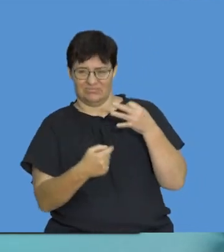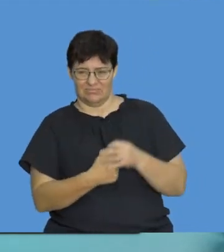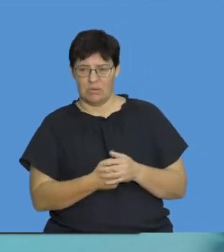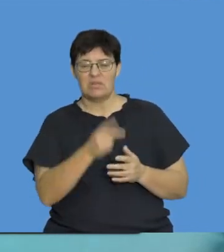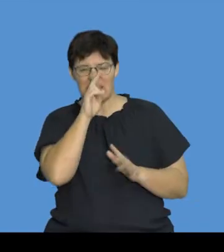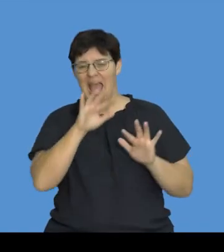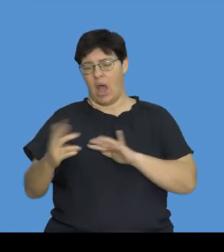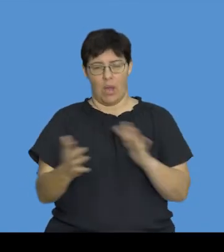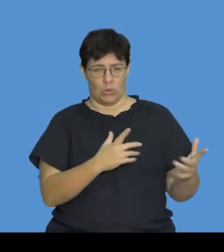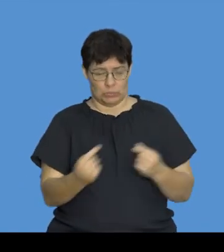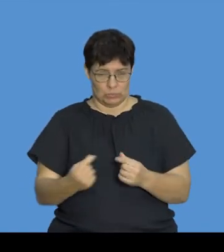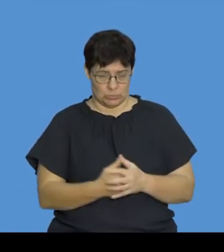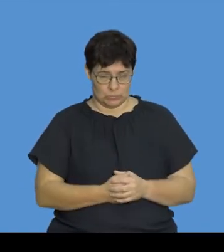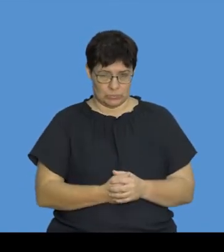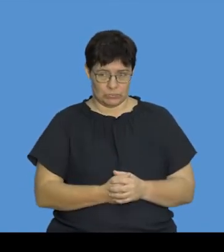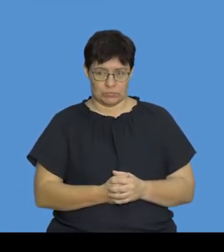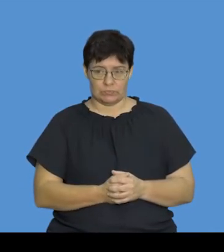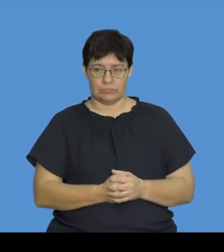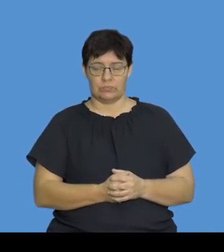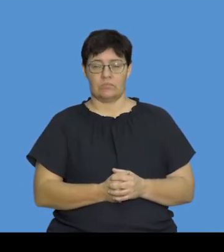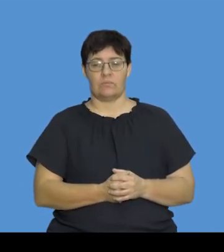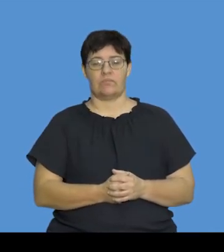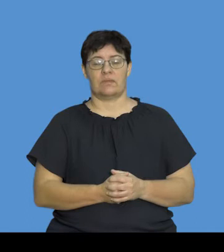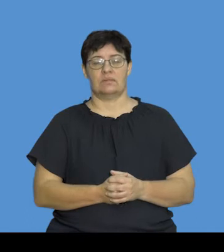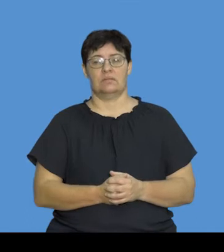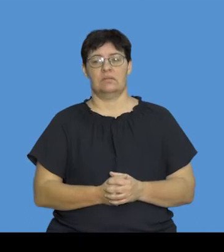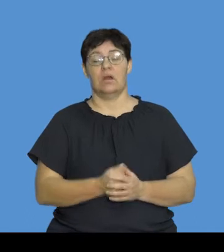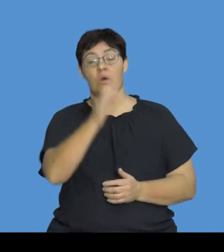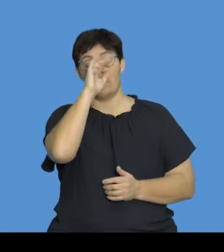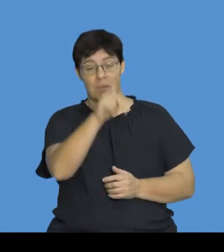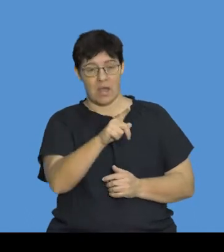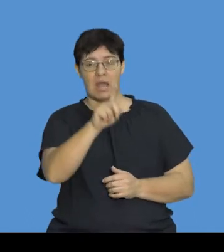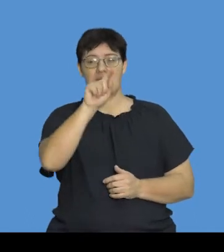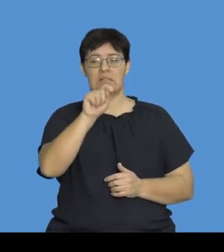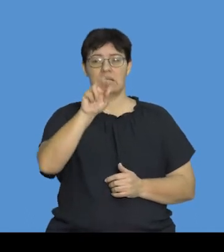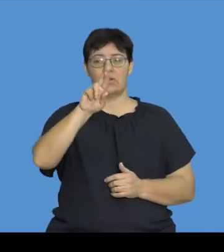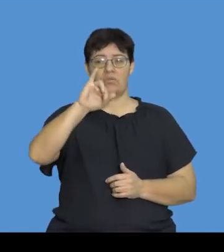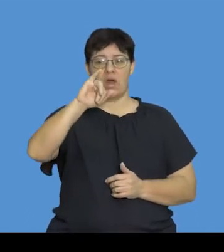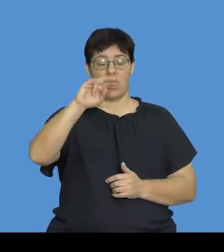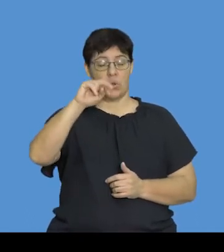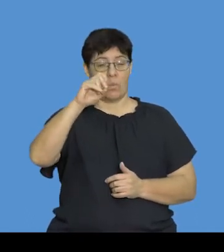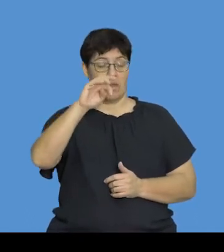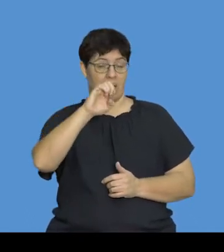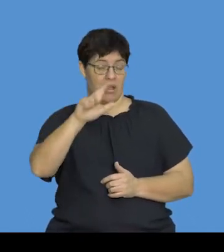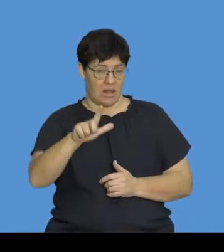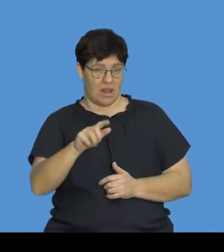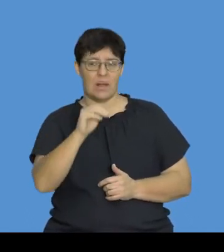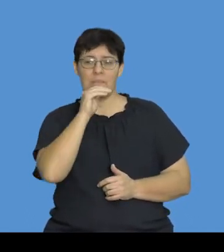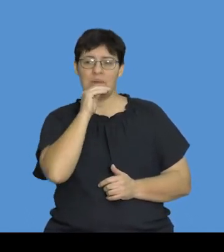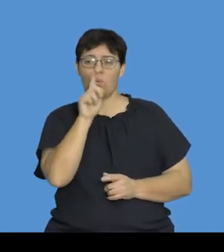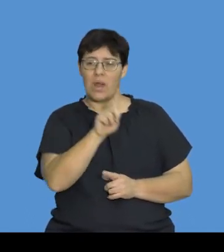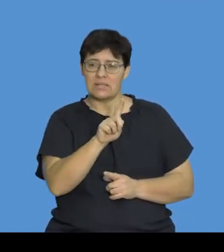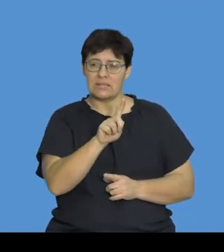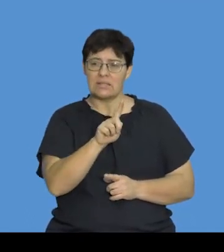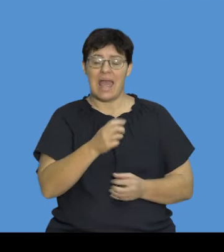that. So, remember that a trinomial will be what you call an algebraic